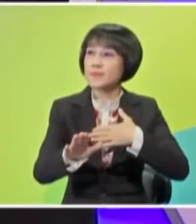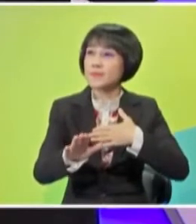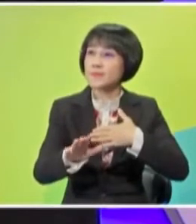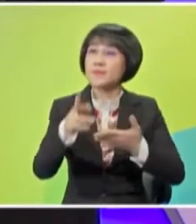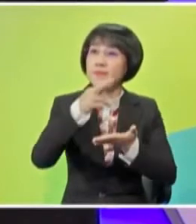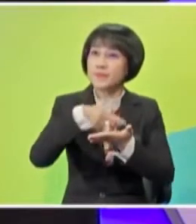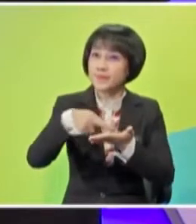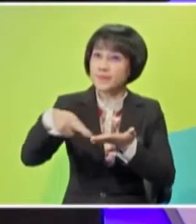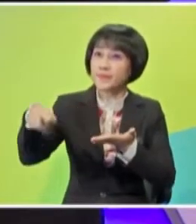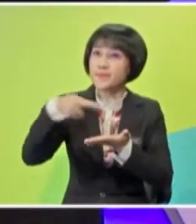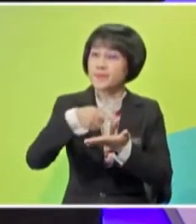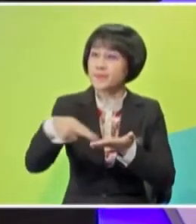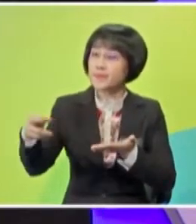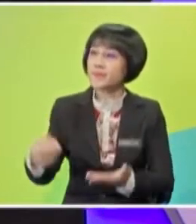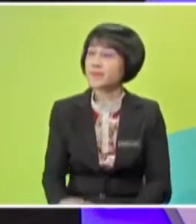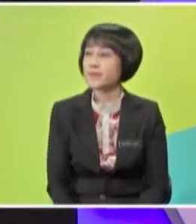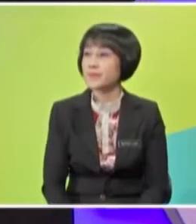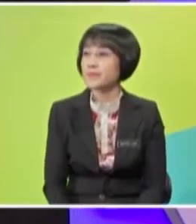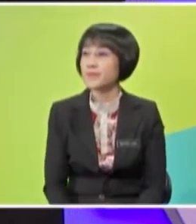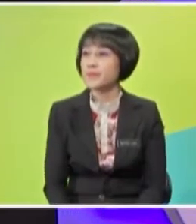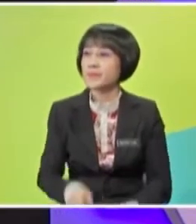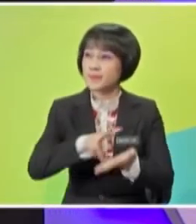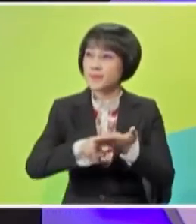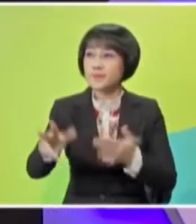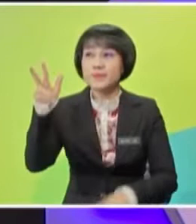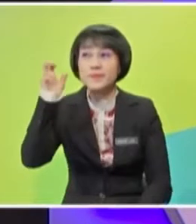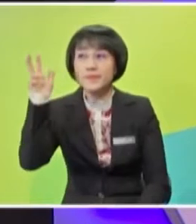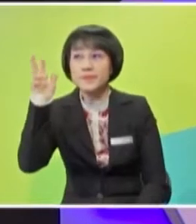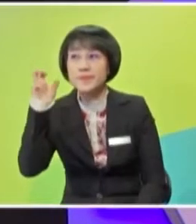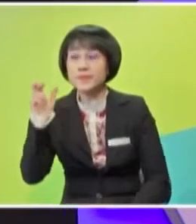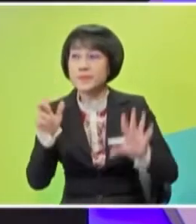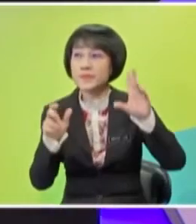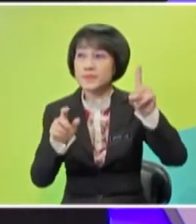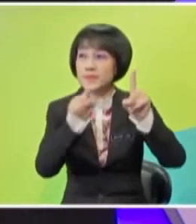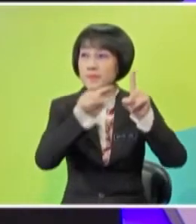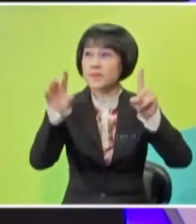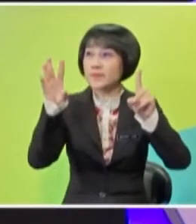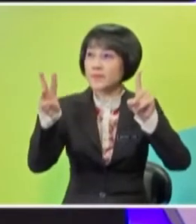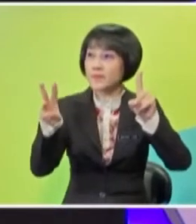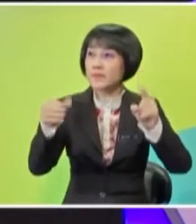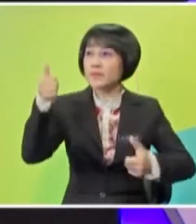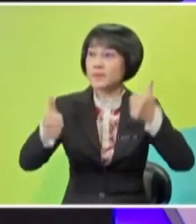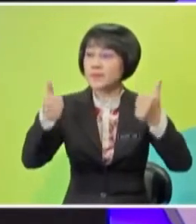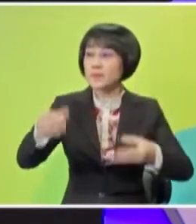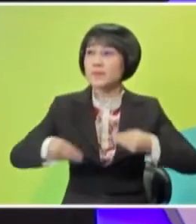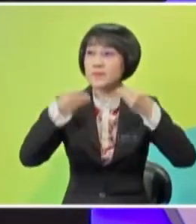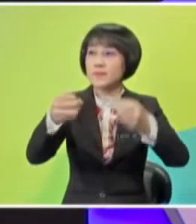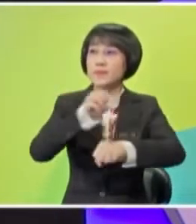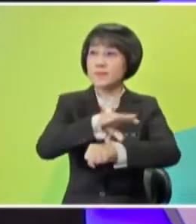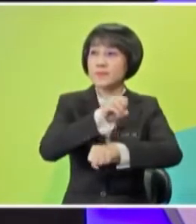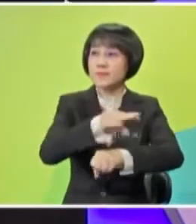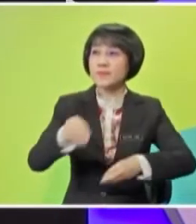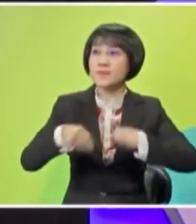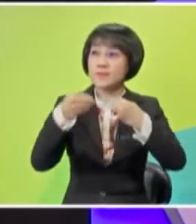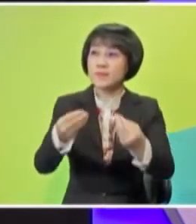audio or the recording. Okay. Read and listen to 1 to 6 below, which give advice, give order, or make suggestions.